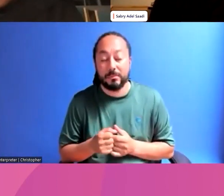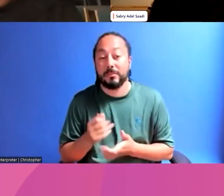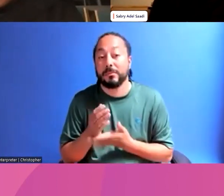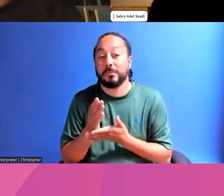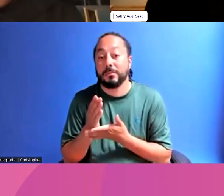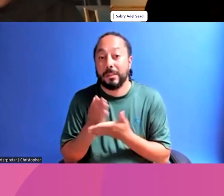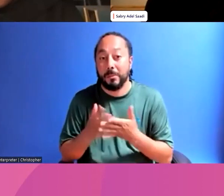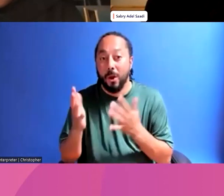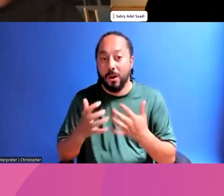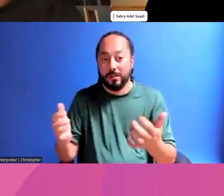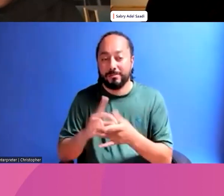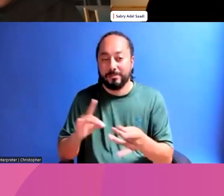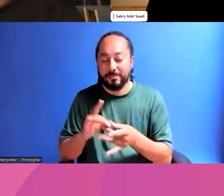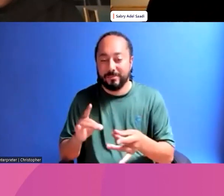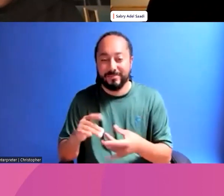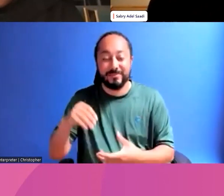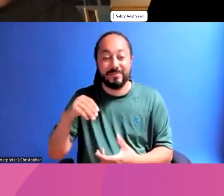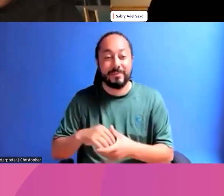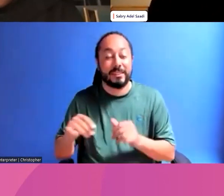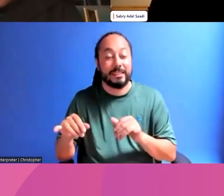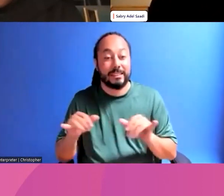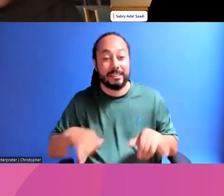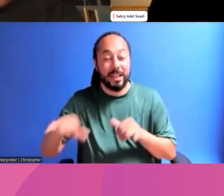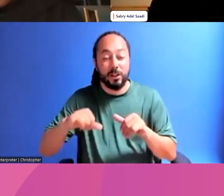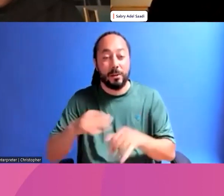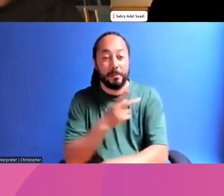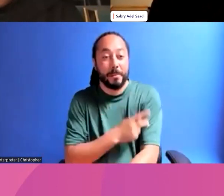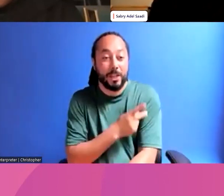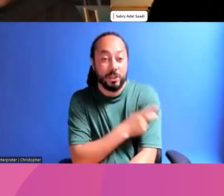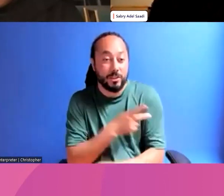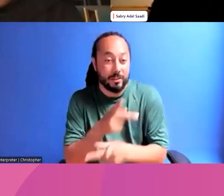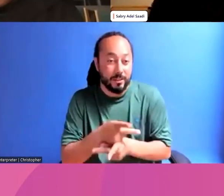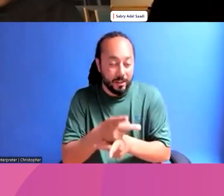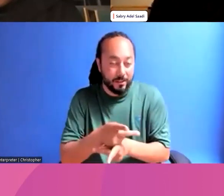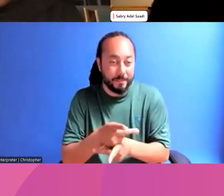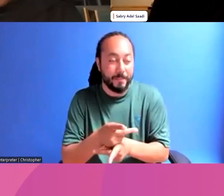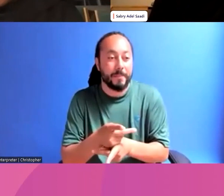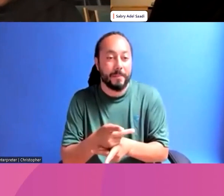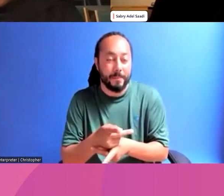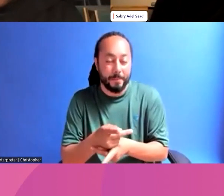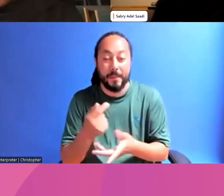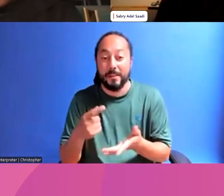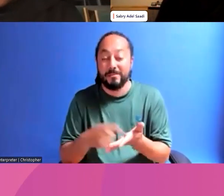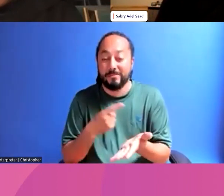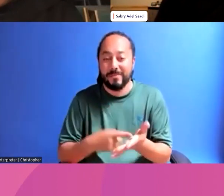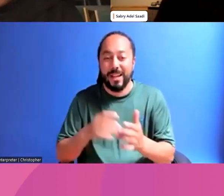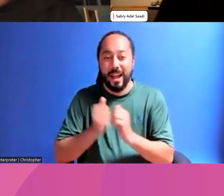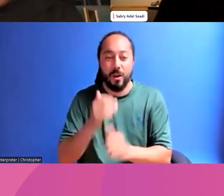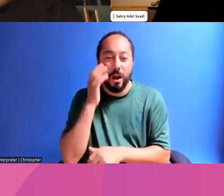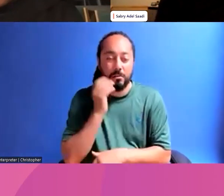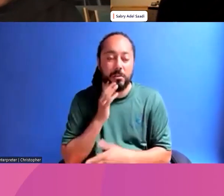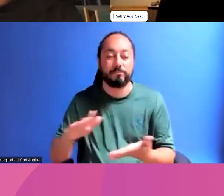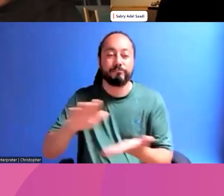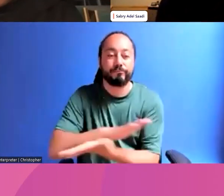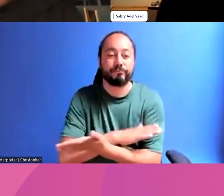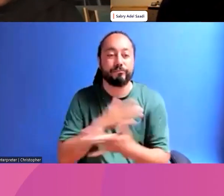that, even in the standard patient care, there might be ways that hospitals or practitioners kind of cover up these